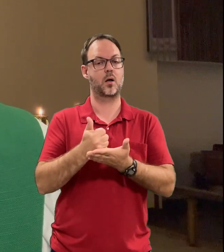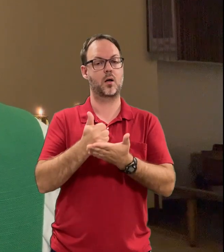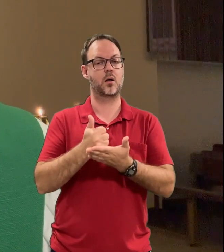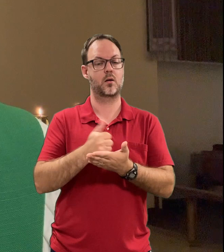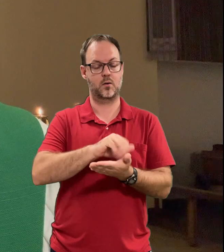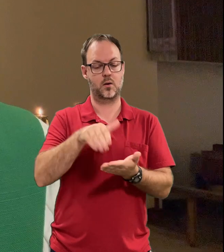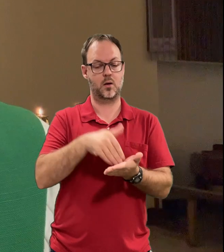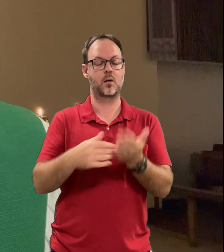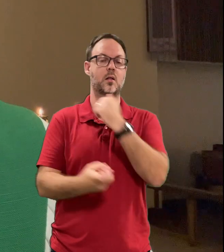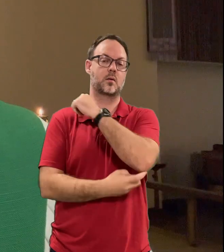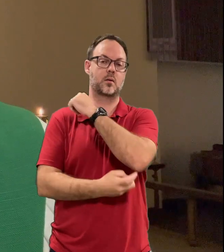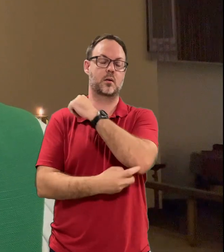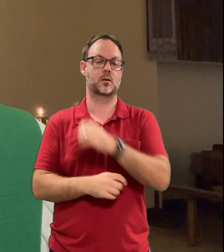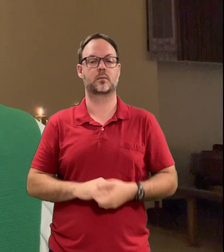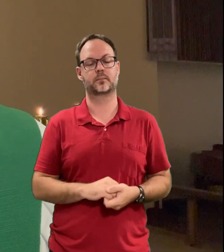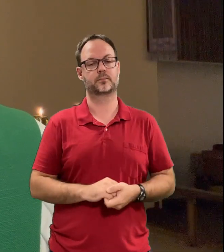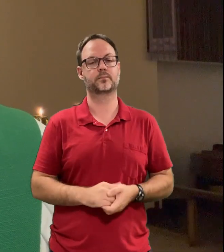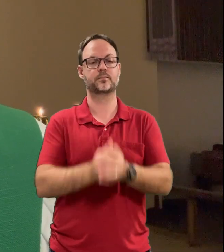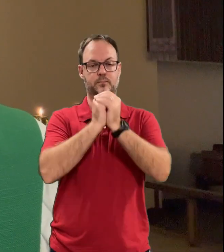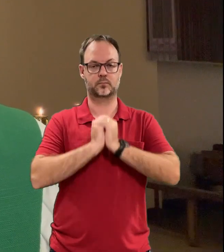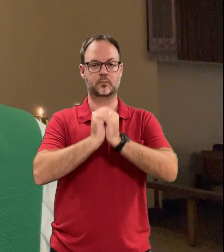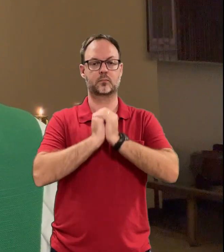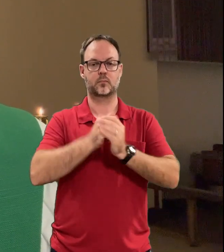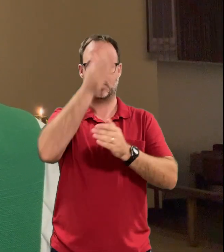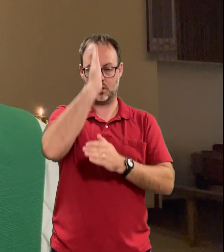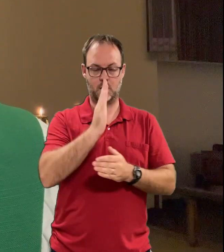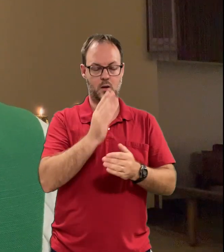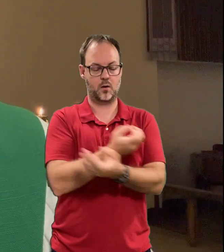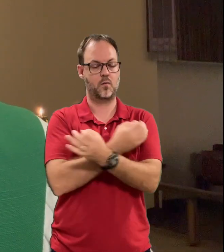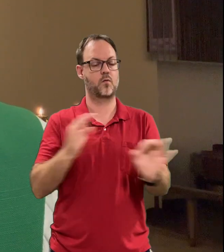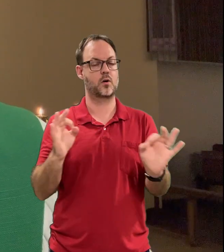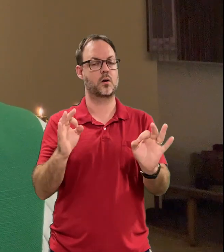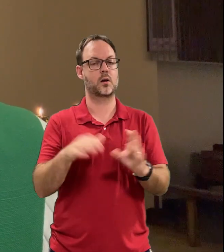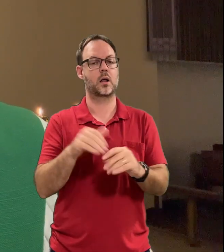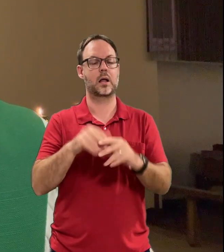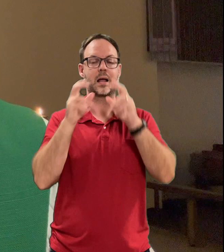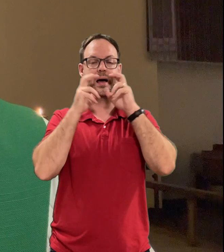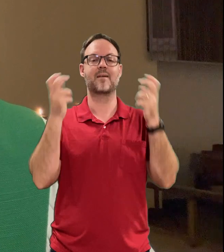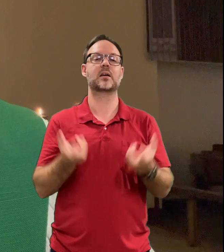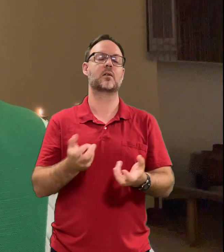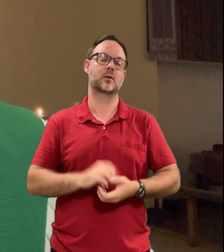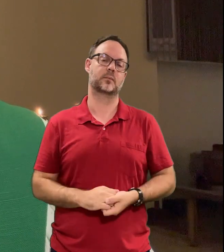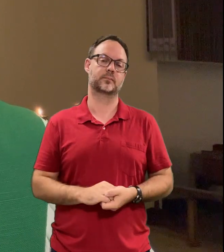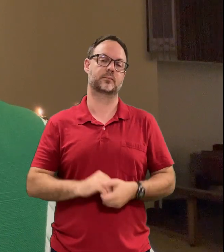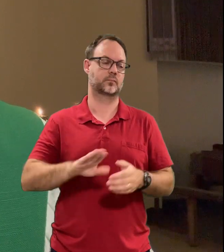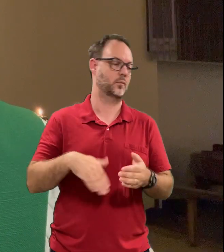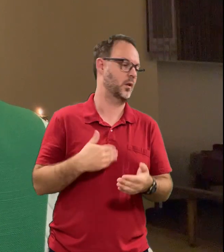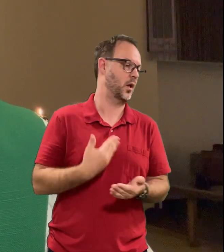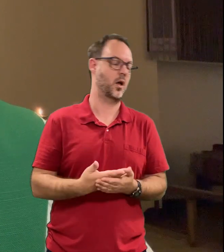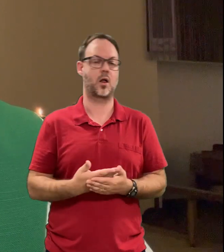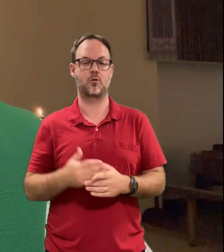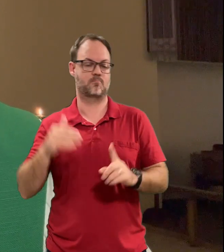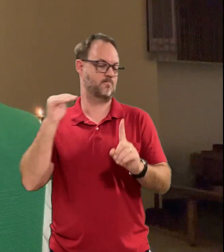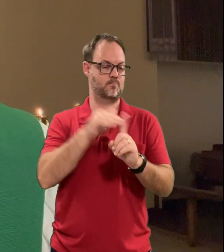help in the midst of temptations, and we pray that God would deliver us from the evil one and all